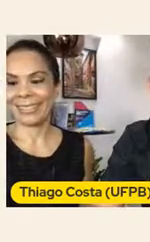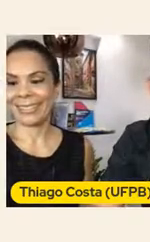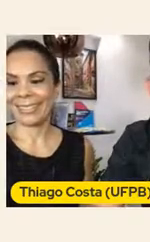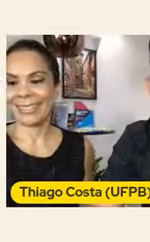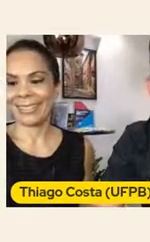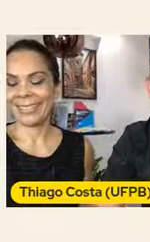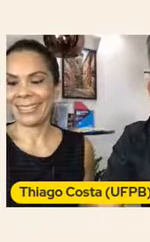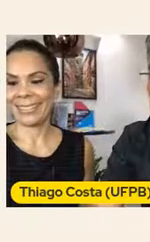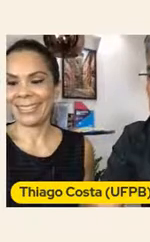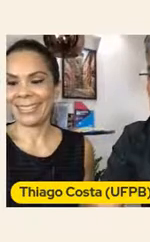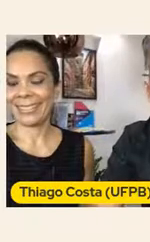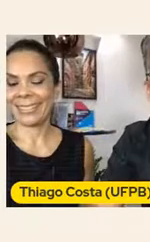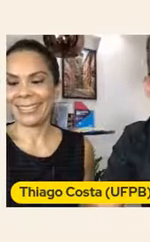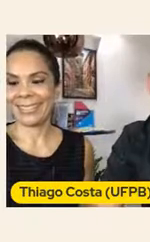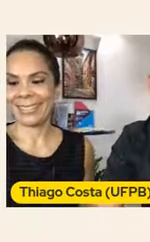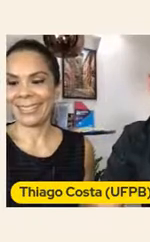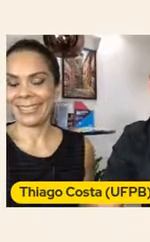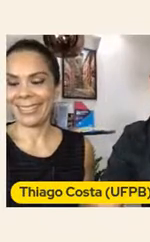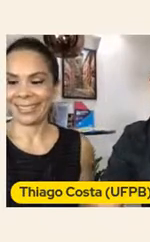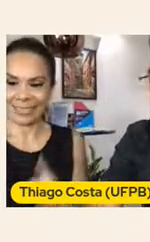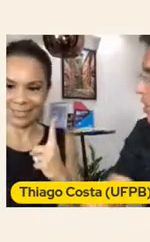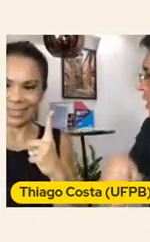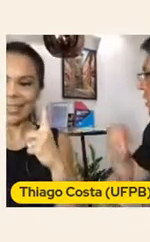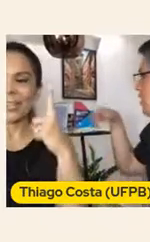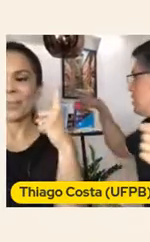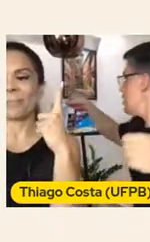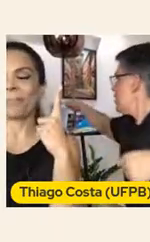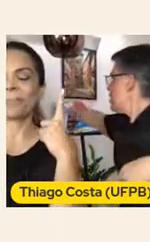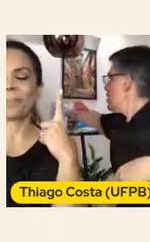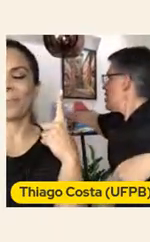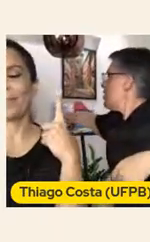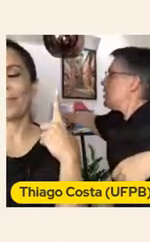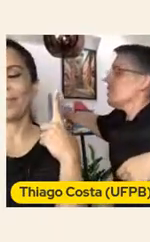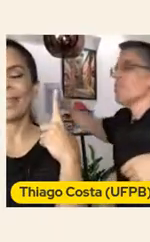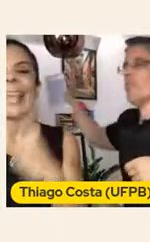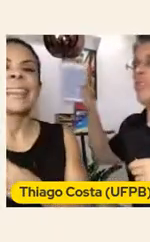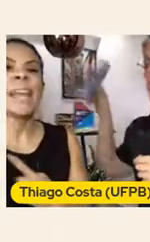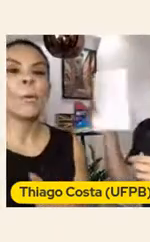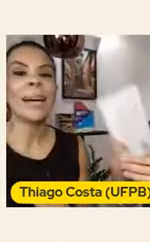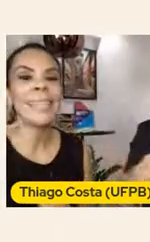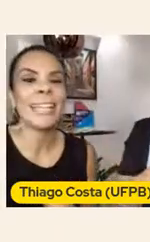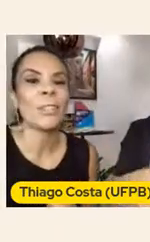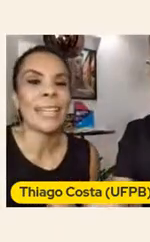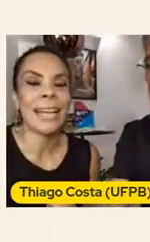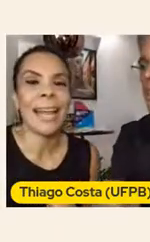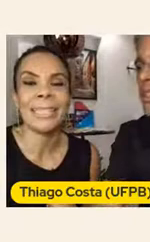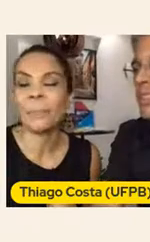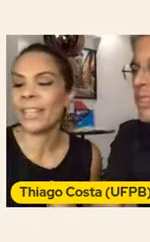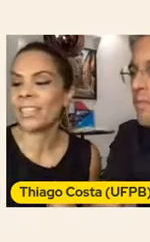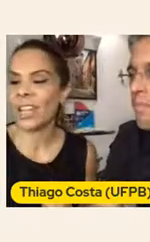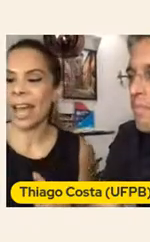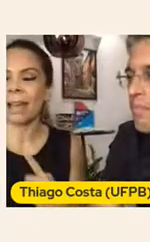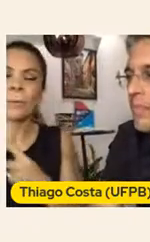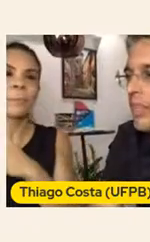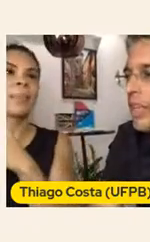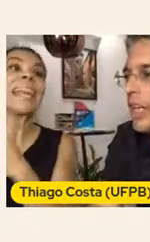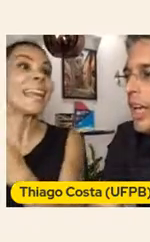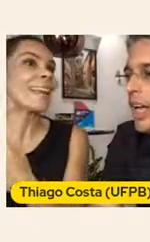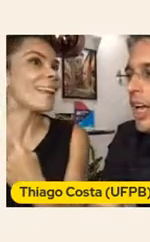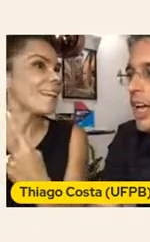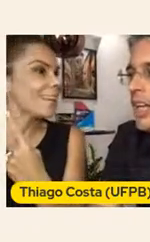So number 82 received the first book here. This is the book. The remember? One that is organized by